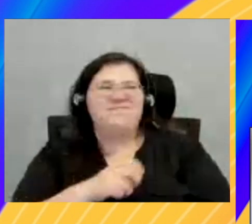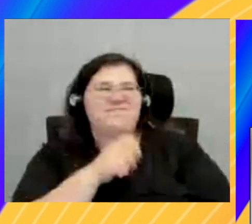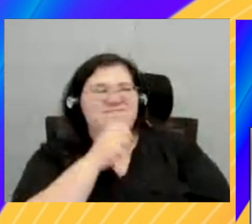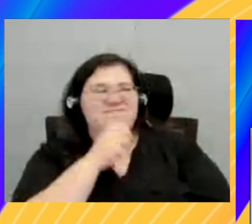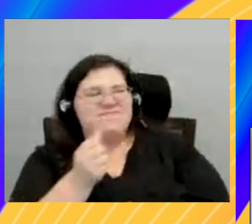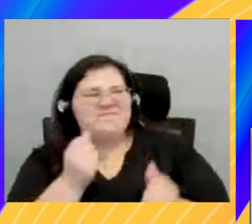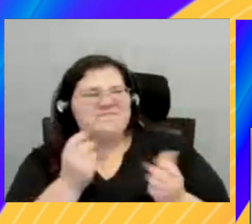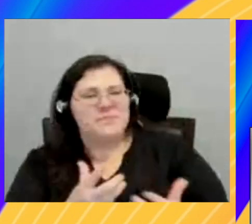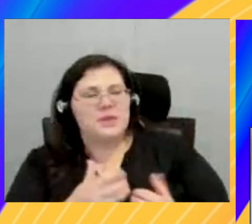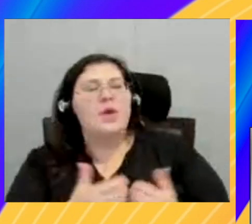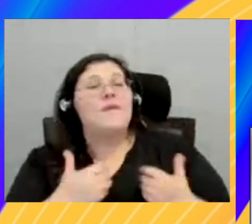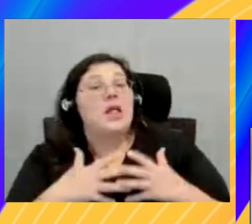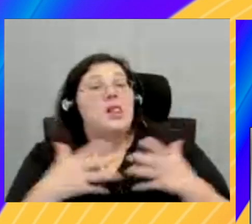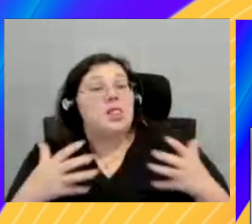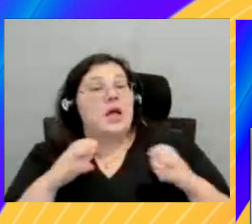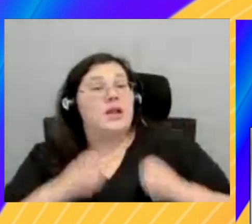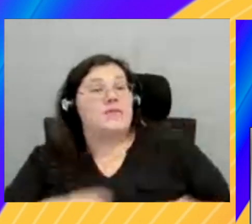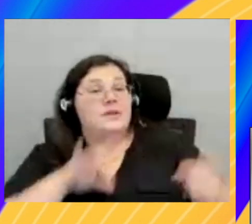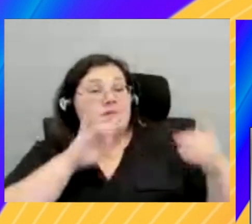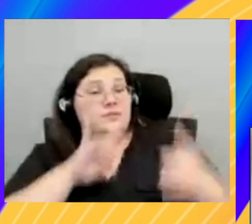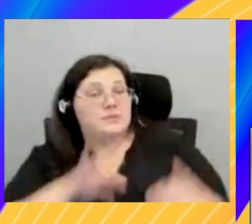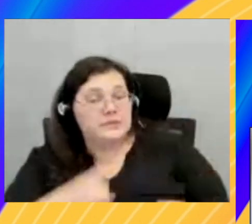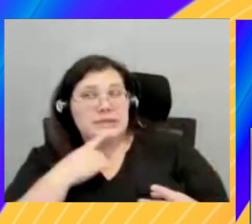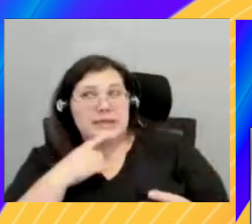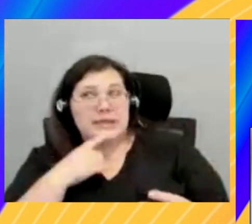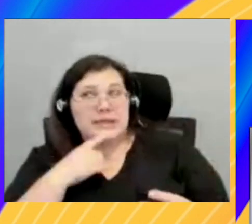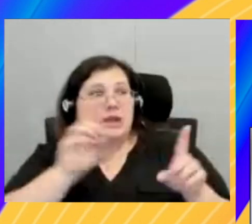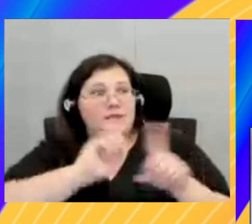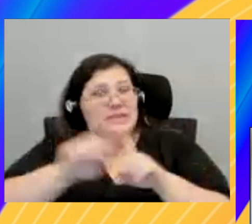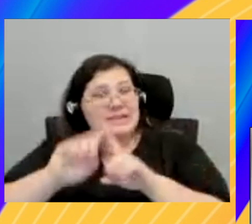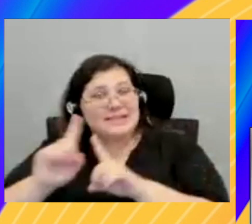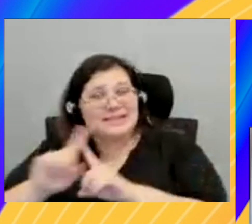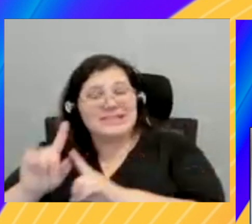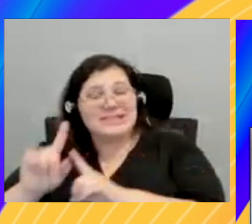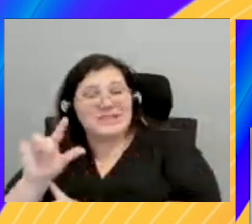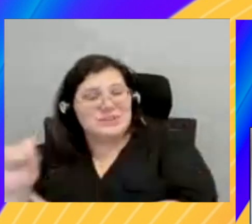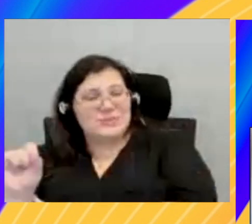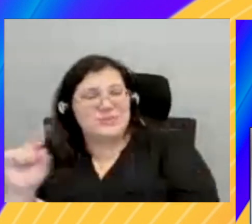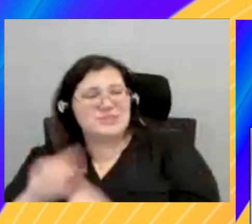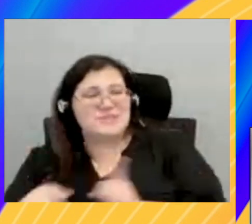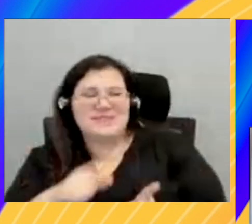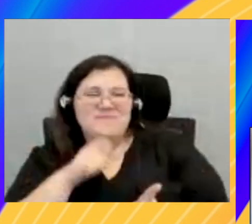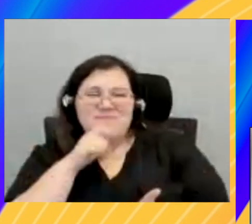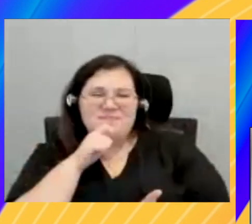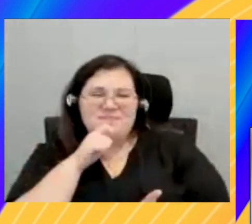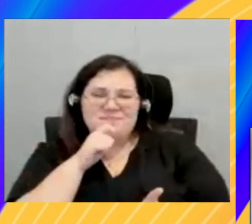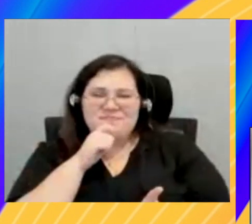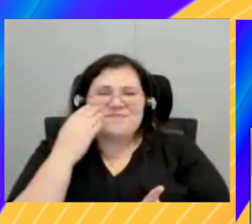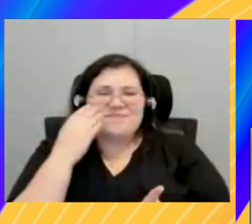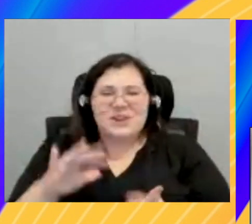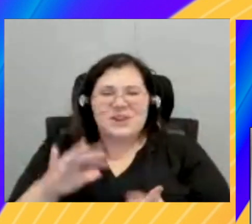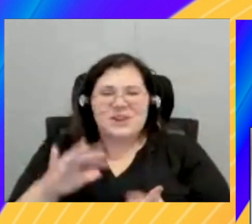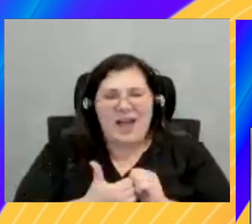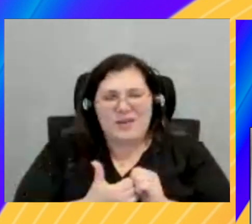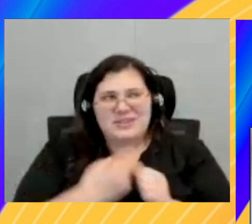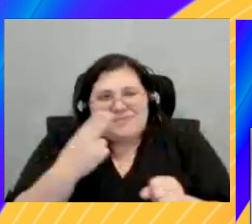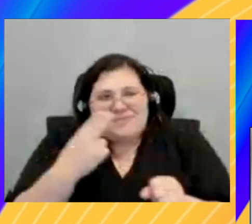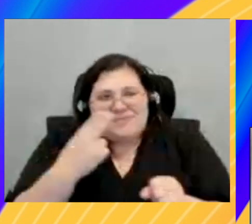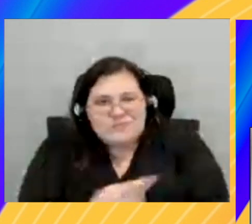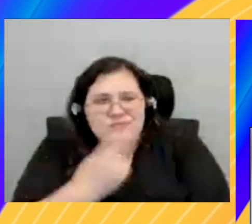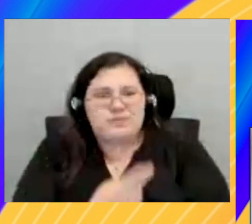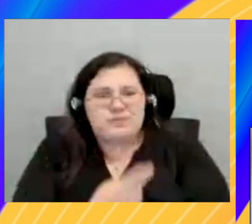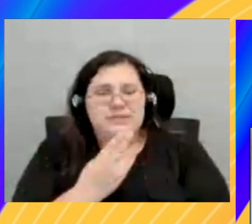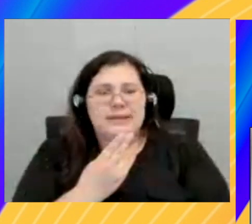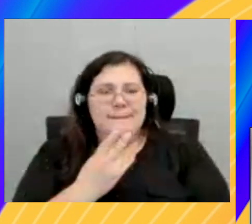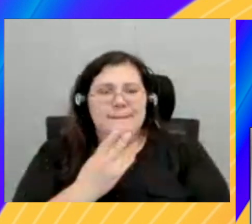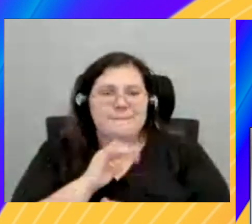there's a lot of CloudWatch tools, but they don't know how to implement them. So I'm hoping that I'm able to show you that today and it's a